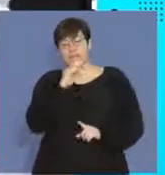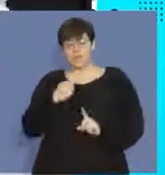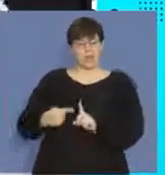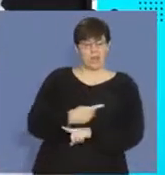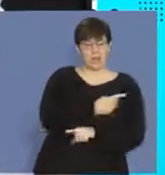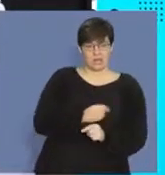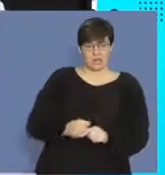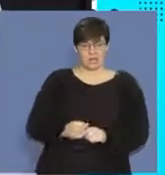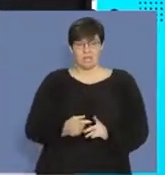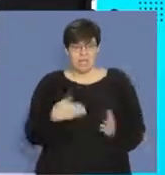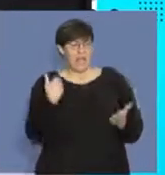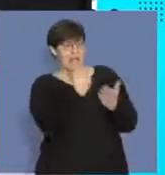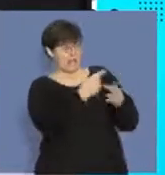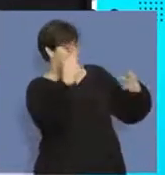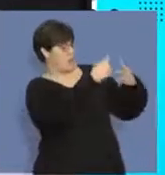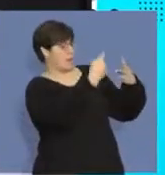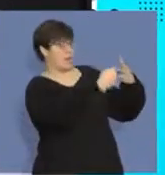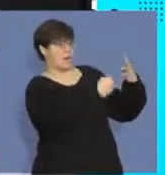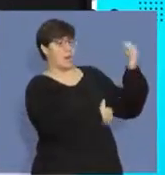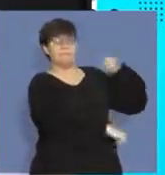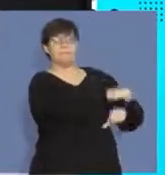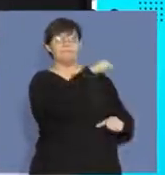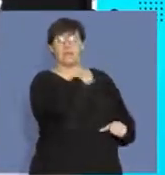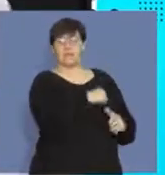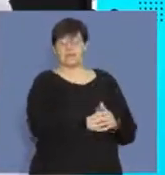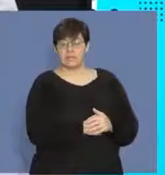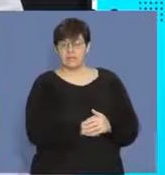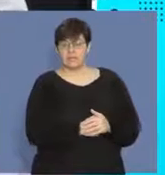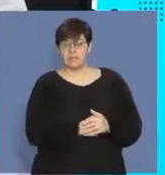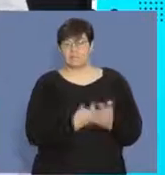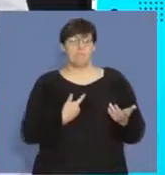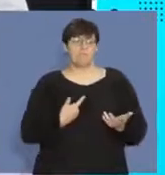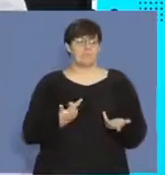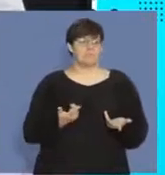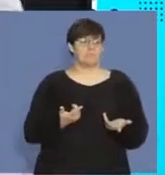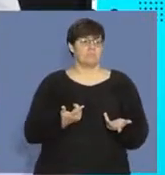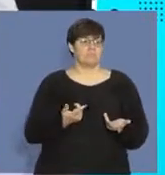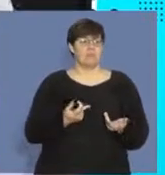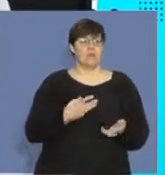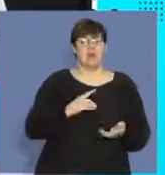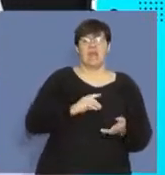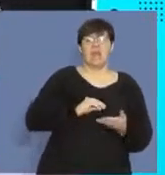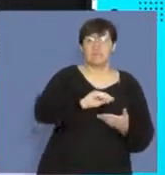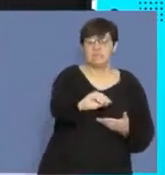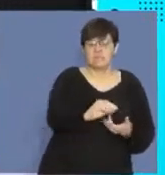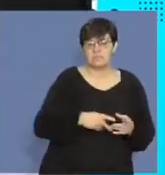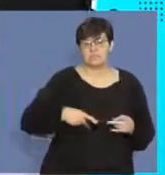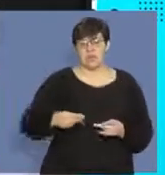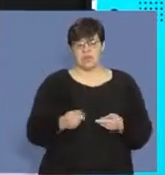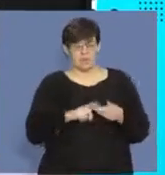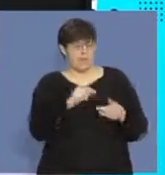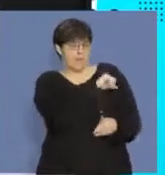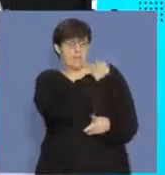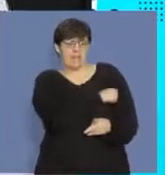you claim back certain expenses on your tax return, for example, contributions to investments, etc.,